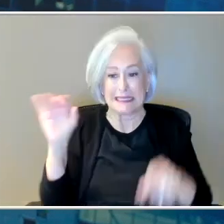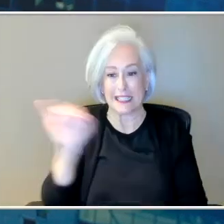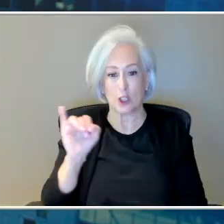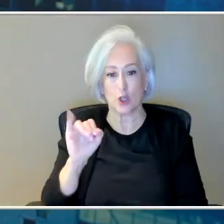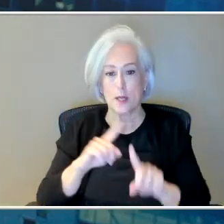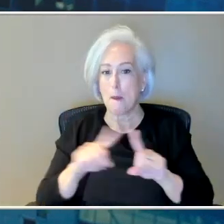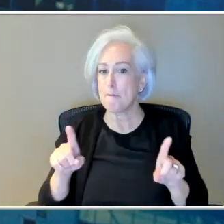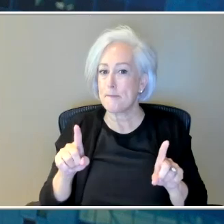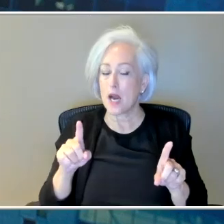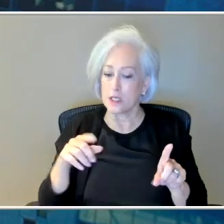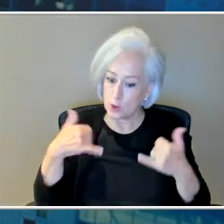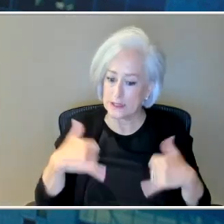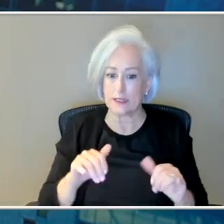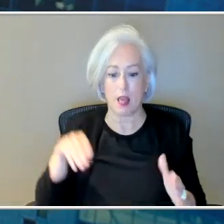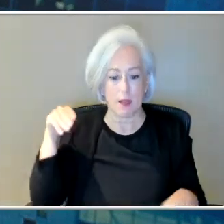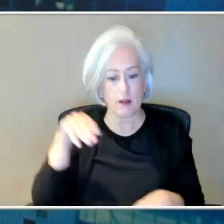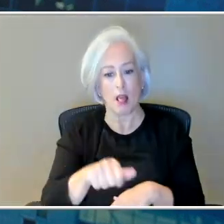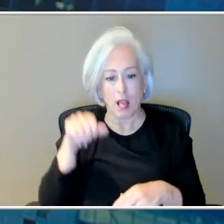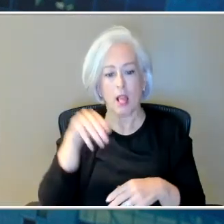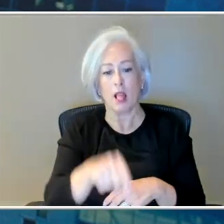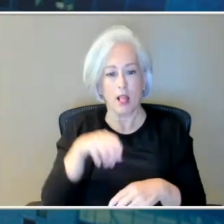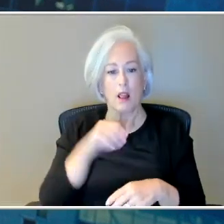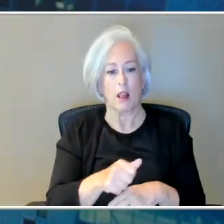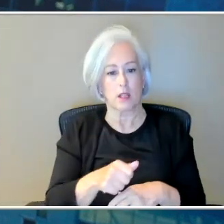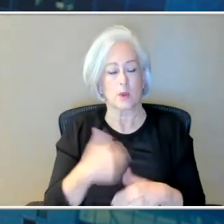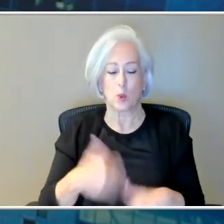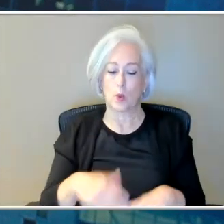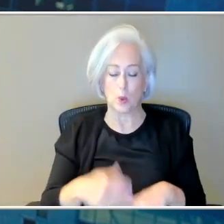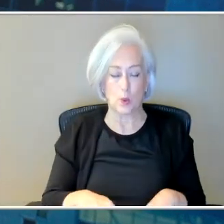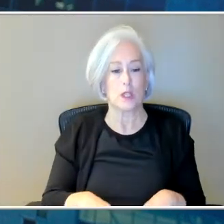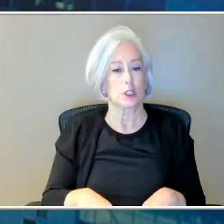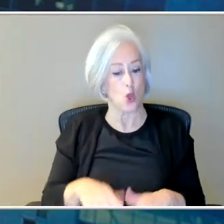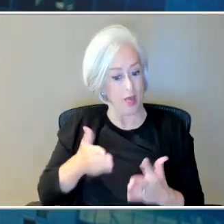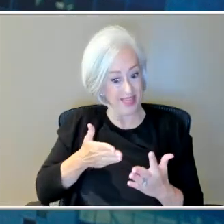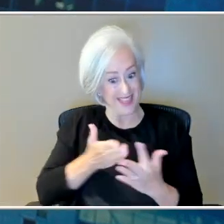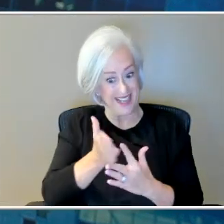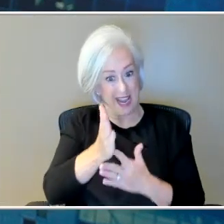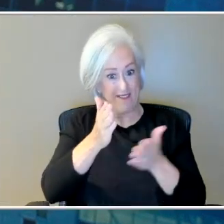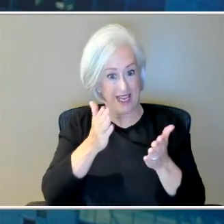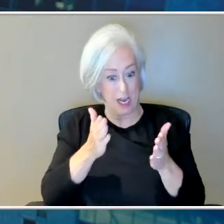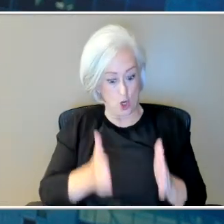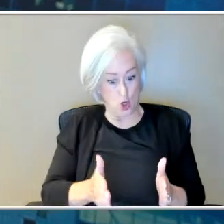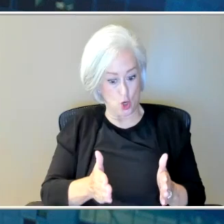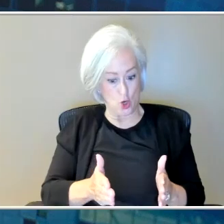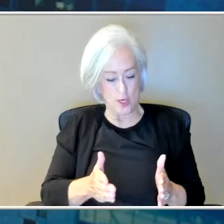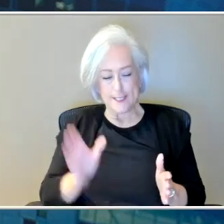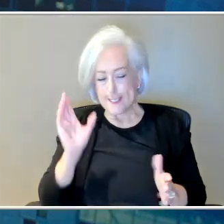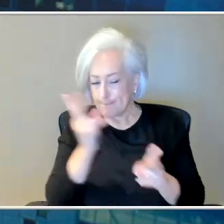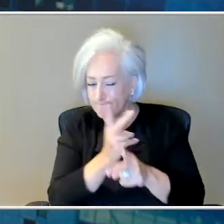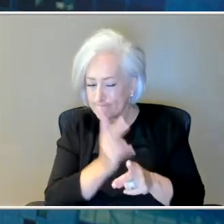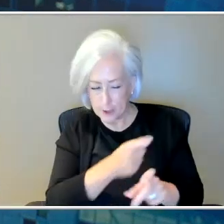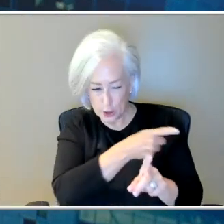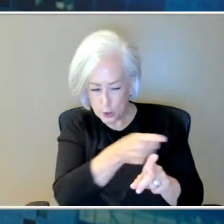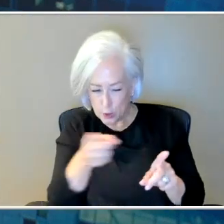costly medication. So the Navigator's job is to figure out who needs this help. Like, do you have any